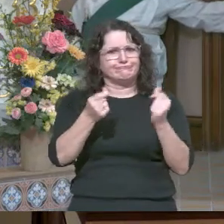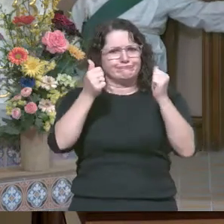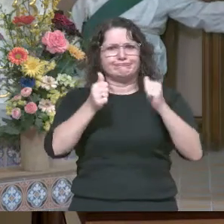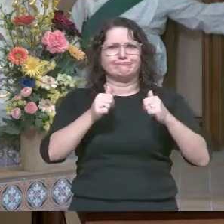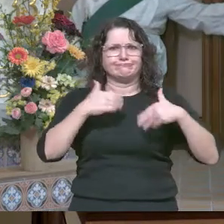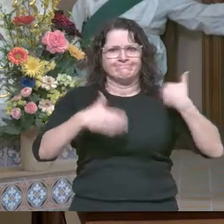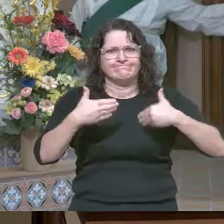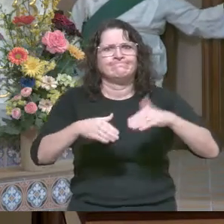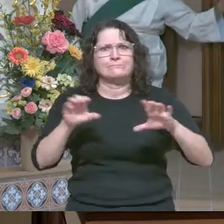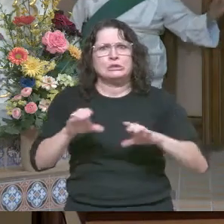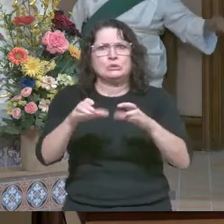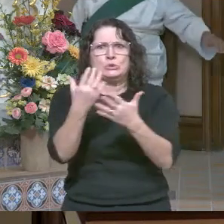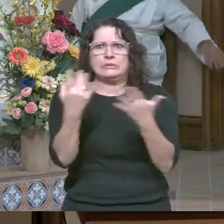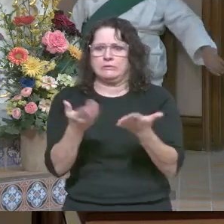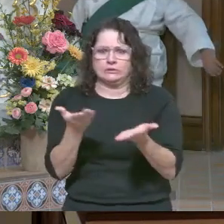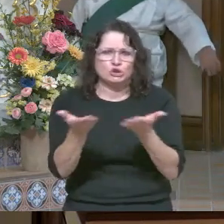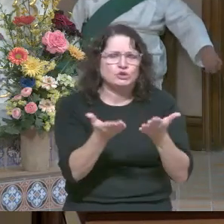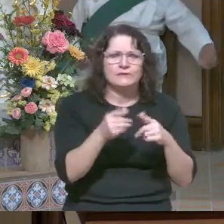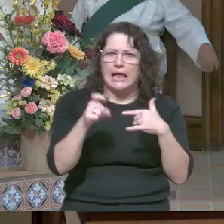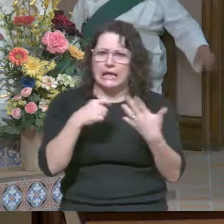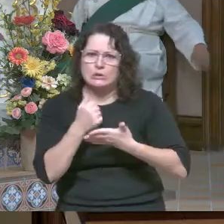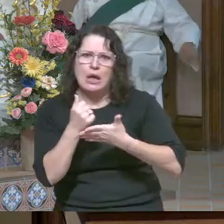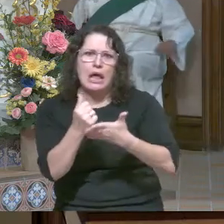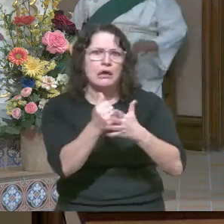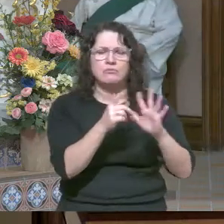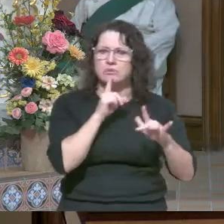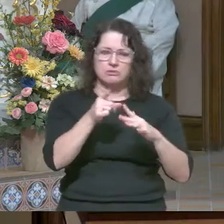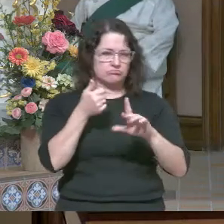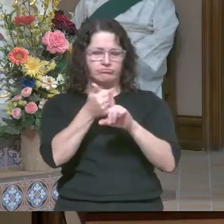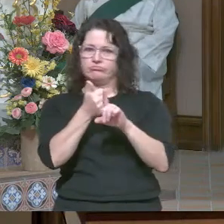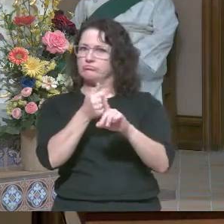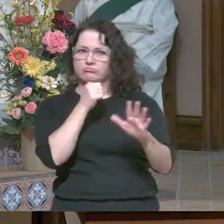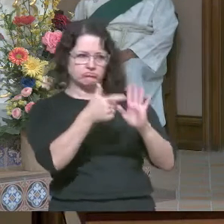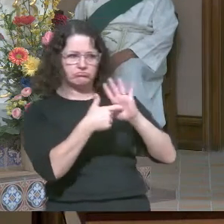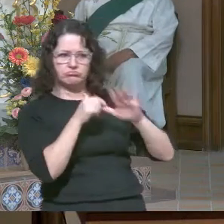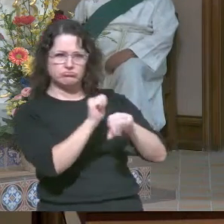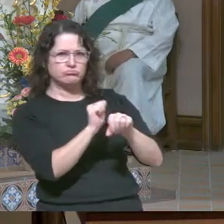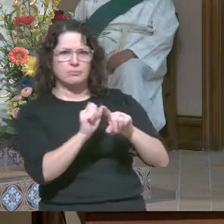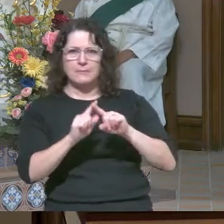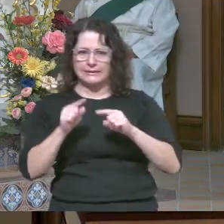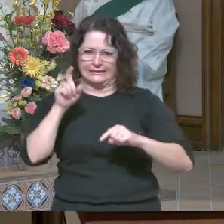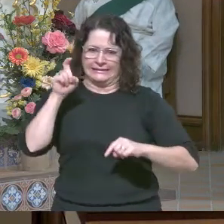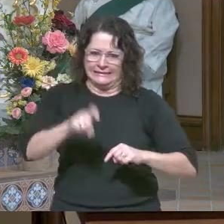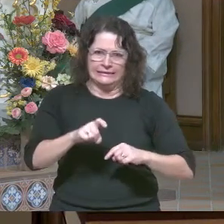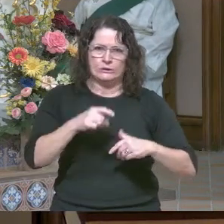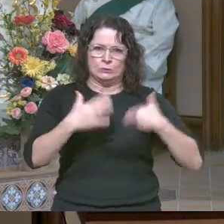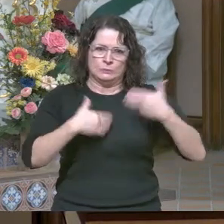So many that day sprung into action